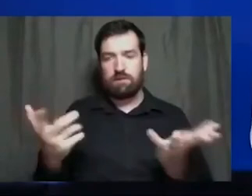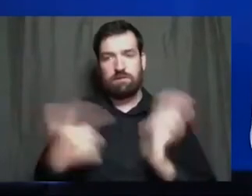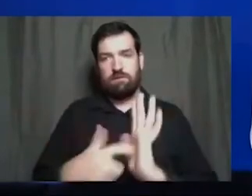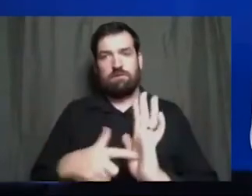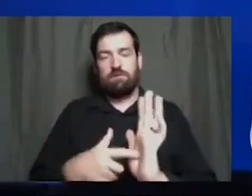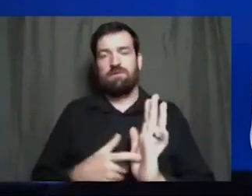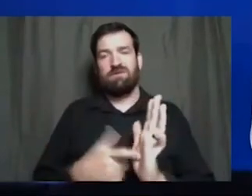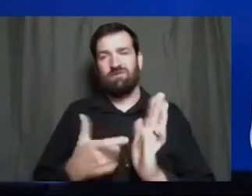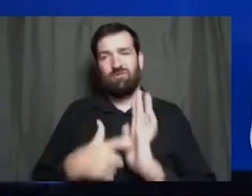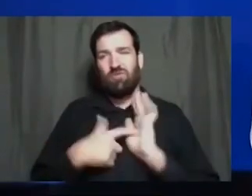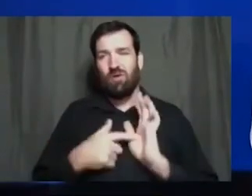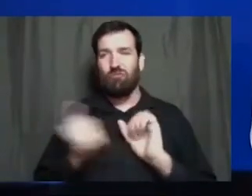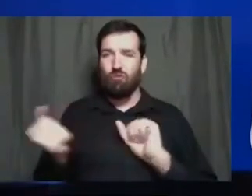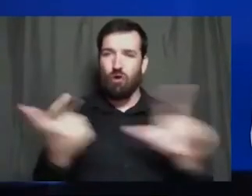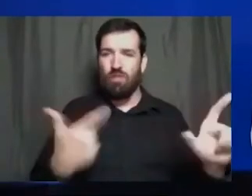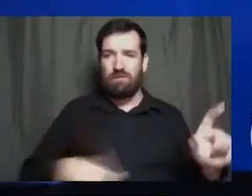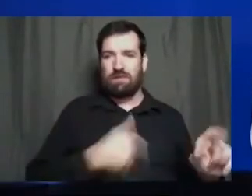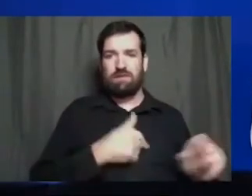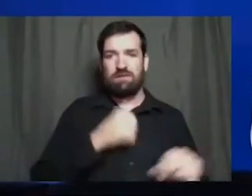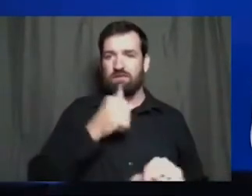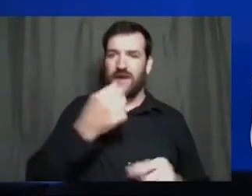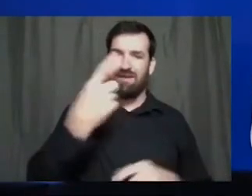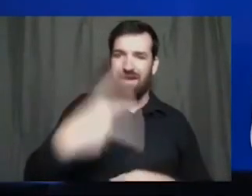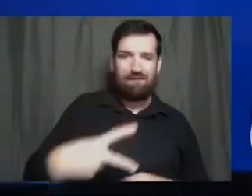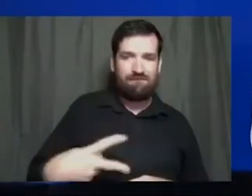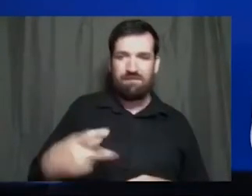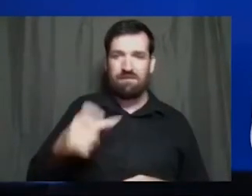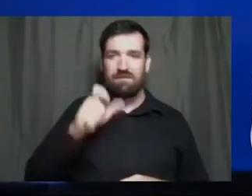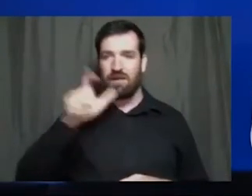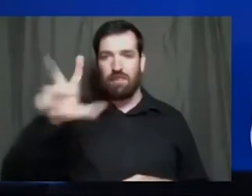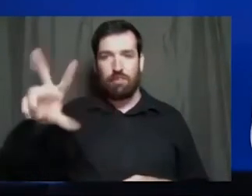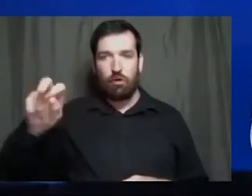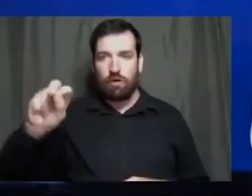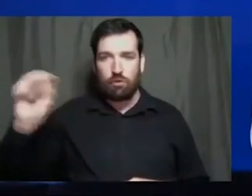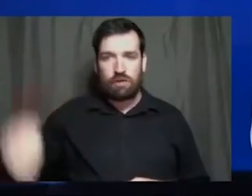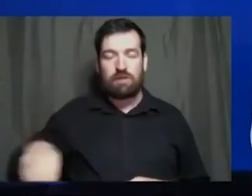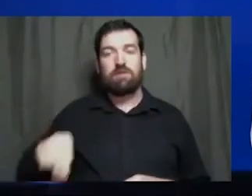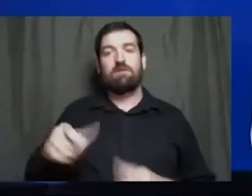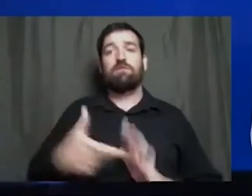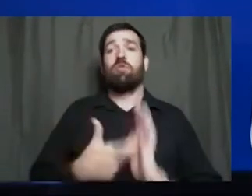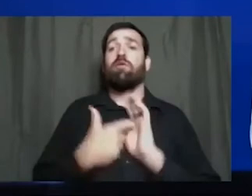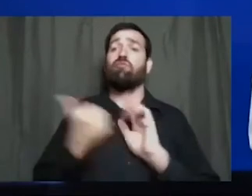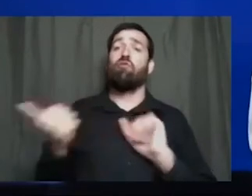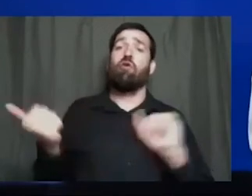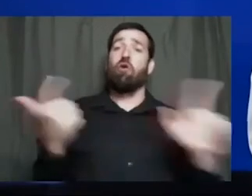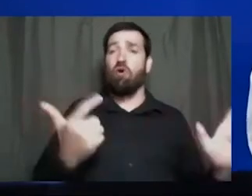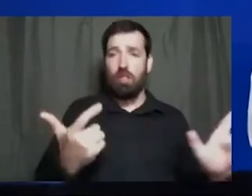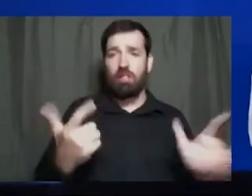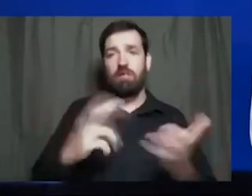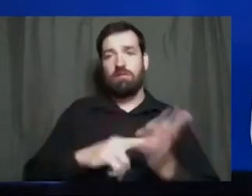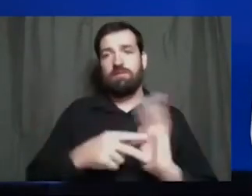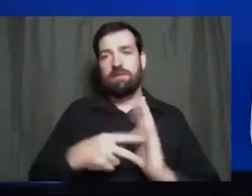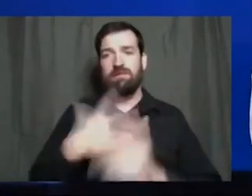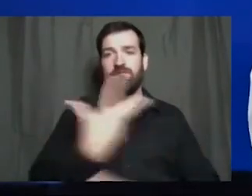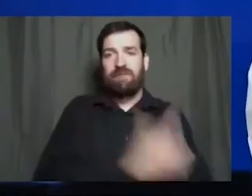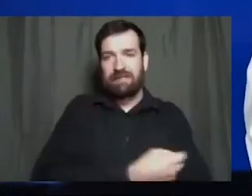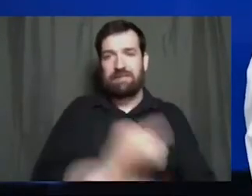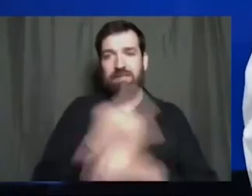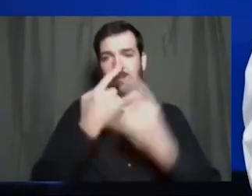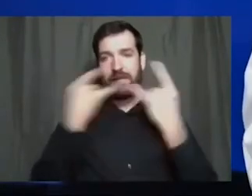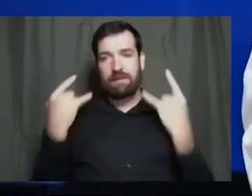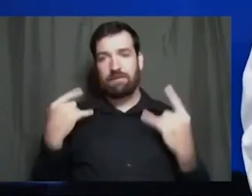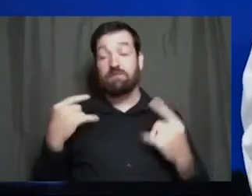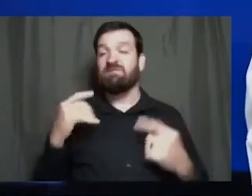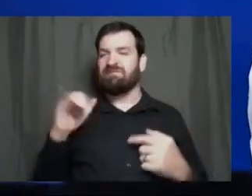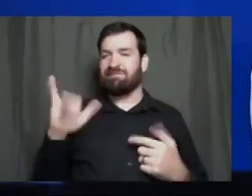us, not just 30% of us. It really takes all of us, and that means vaccinations and masks. That's how